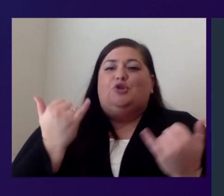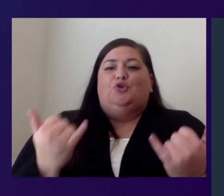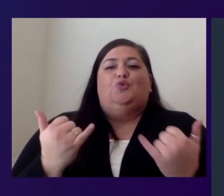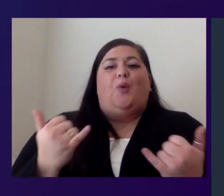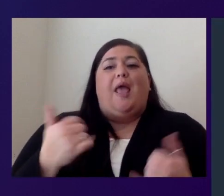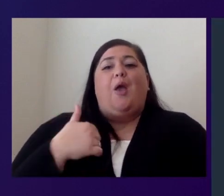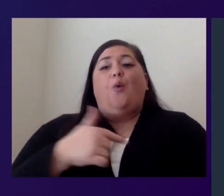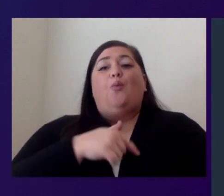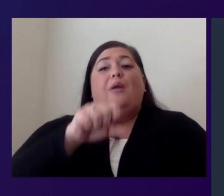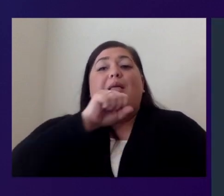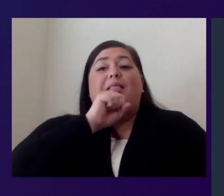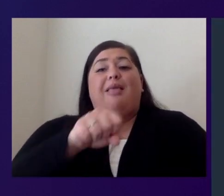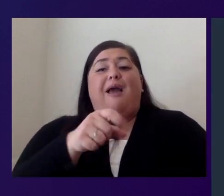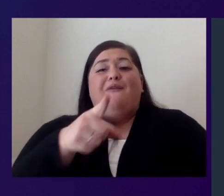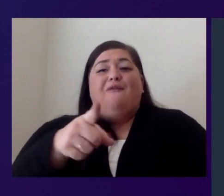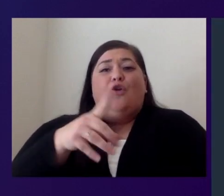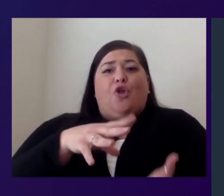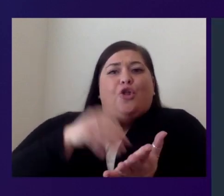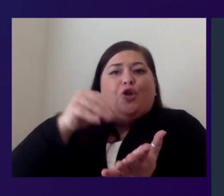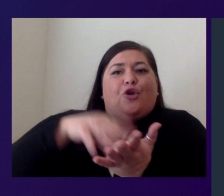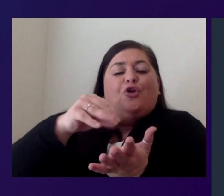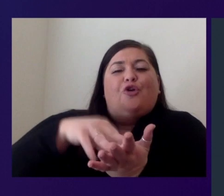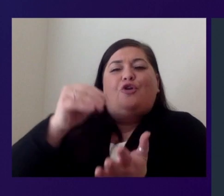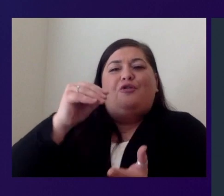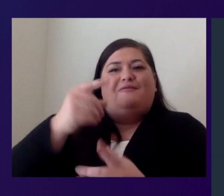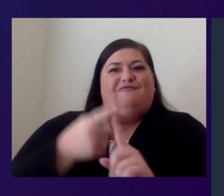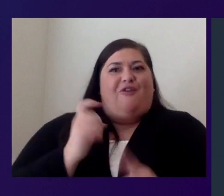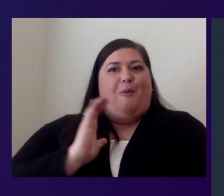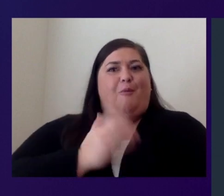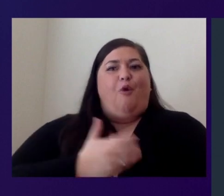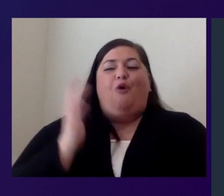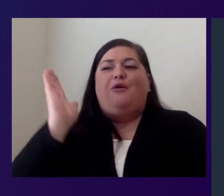learn more from all of the sessions that we've got. We're covering